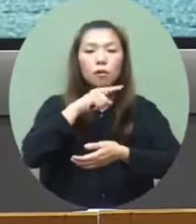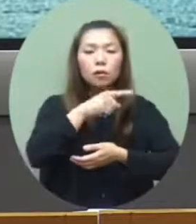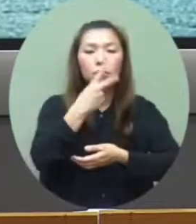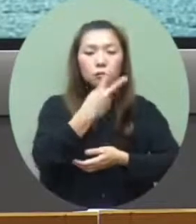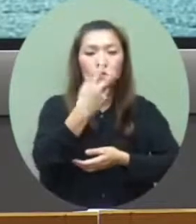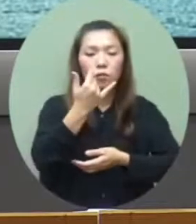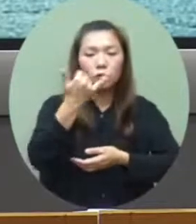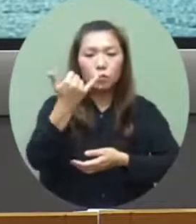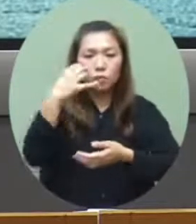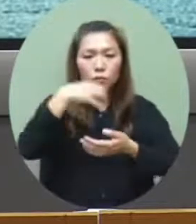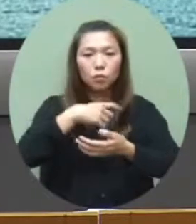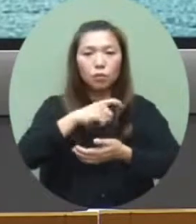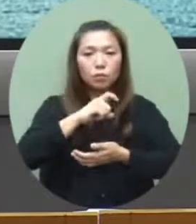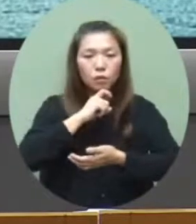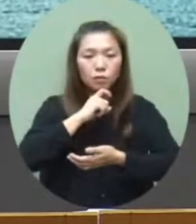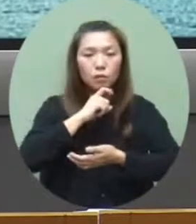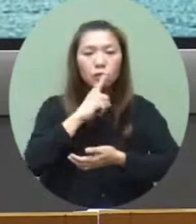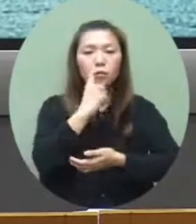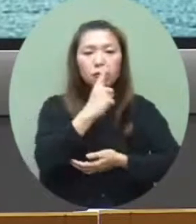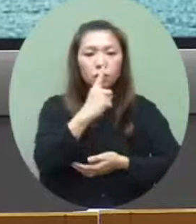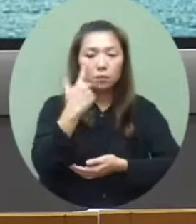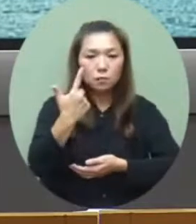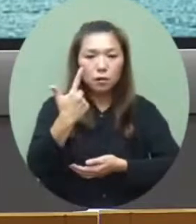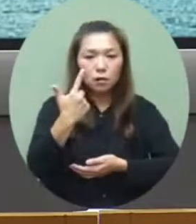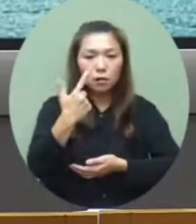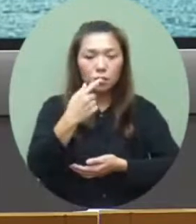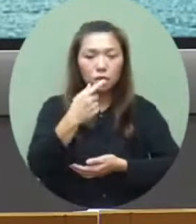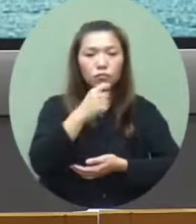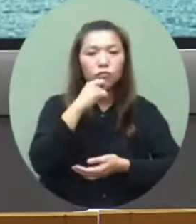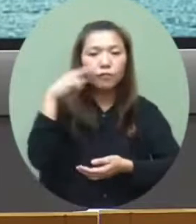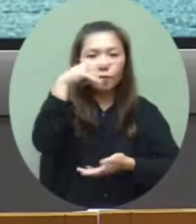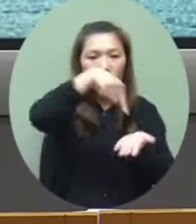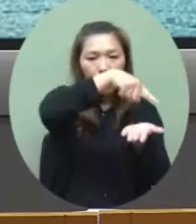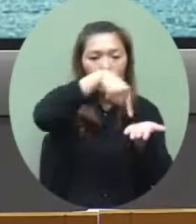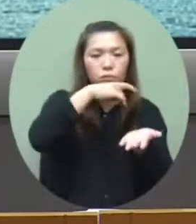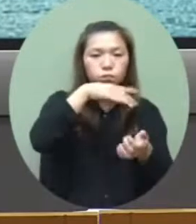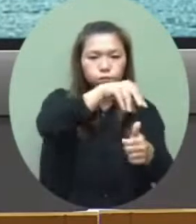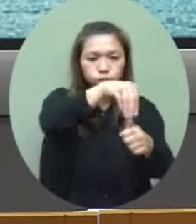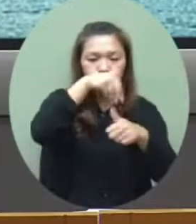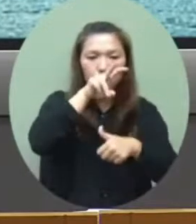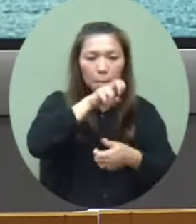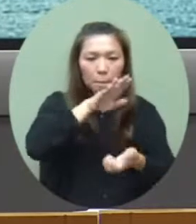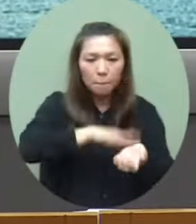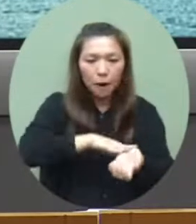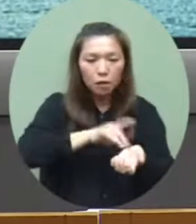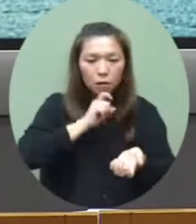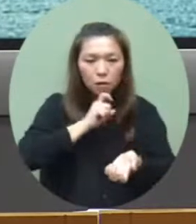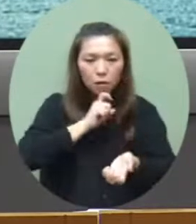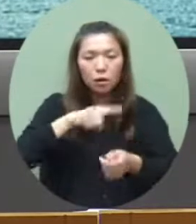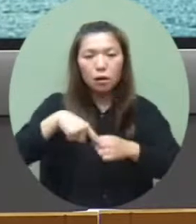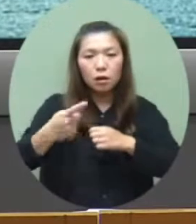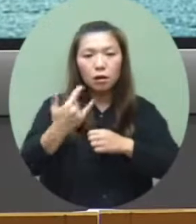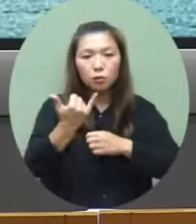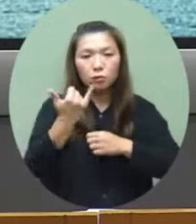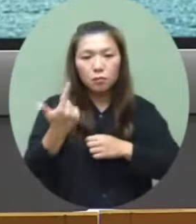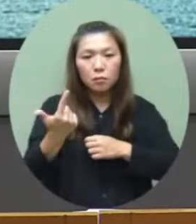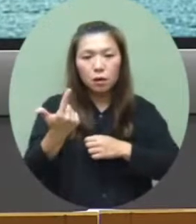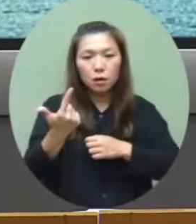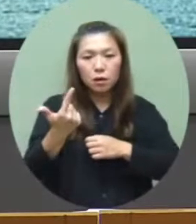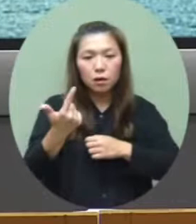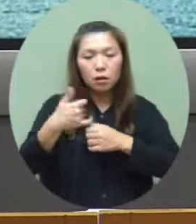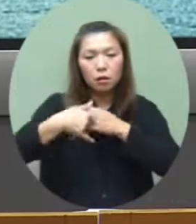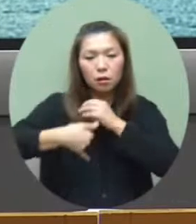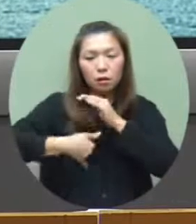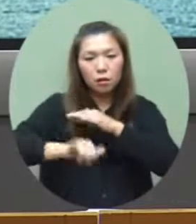9,331 cases. Now, among the 226 imported cases, 118 cases were picked up at the airport